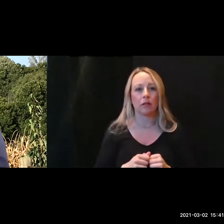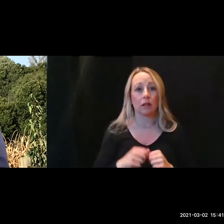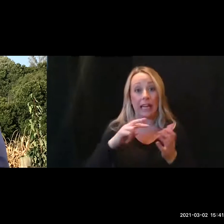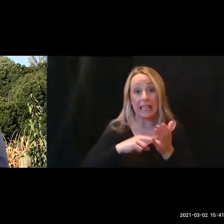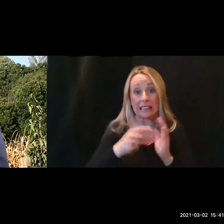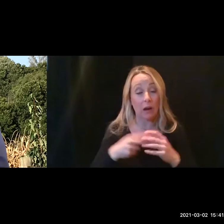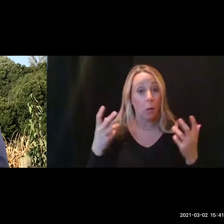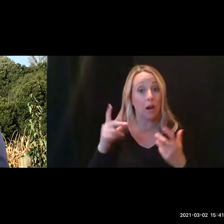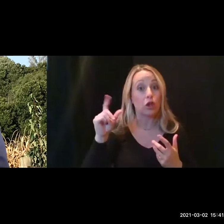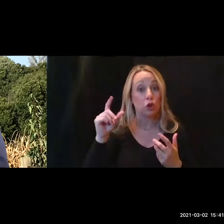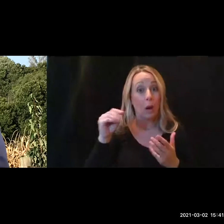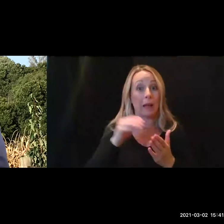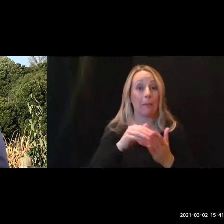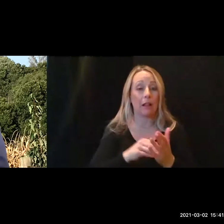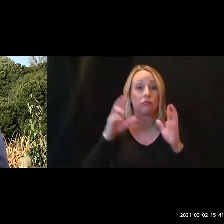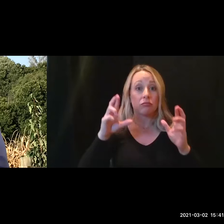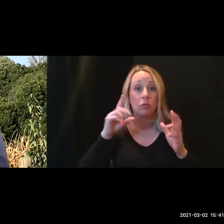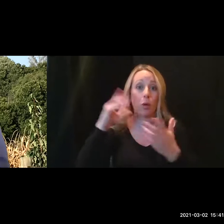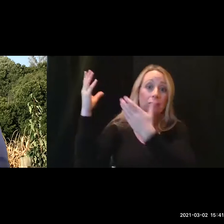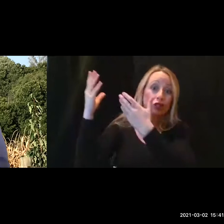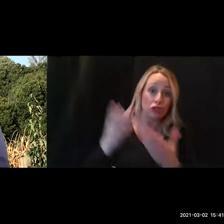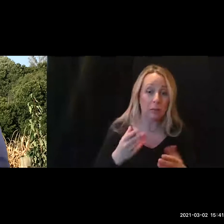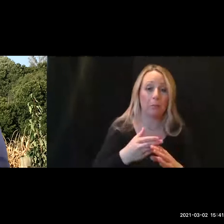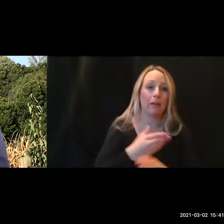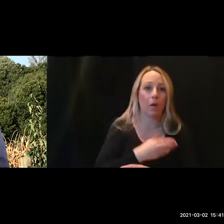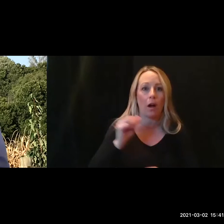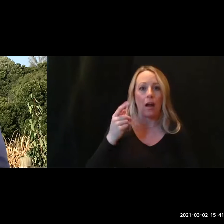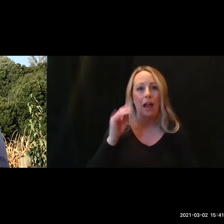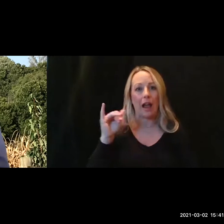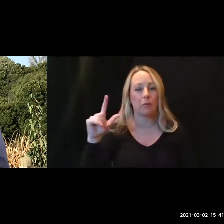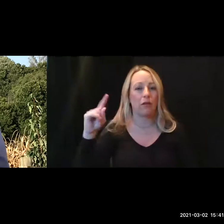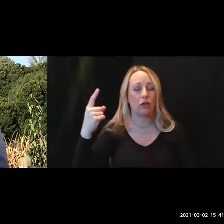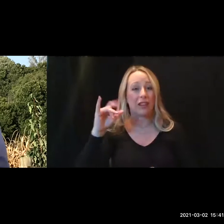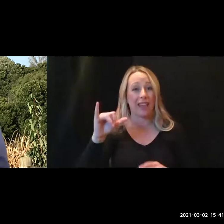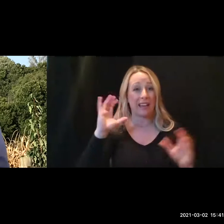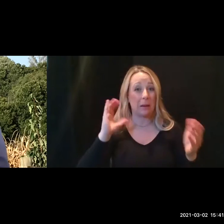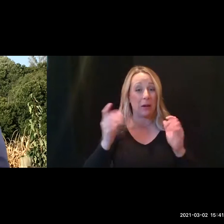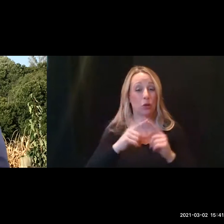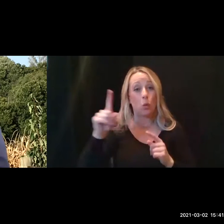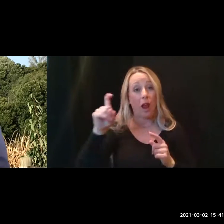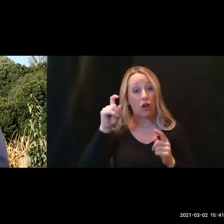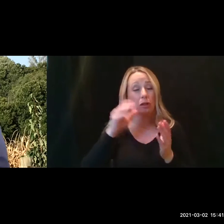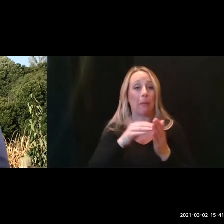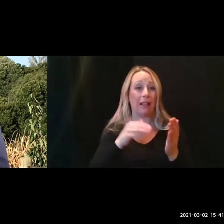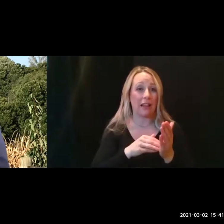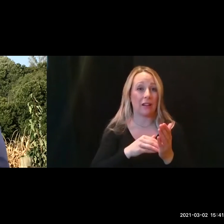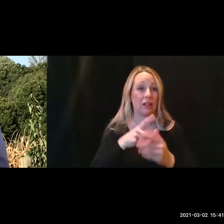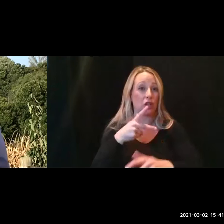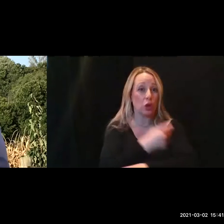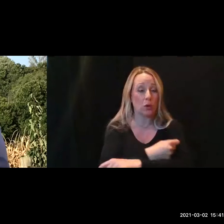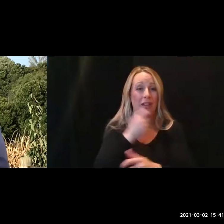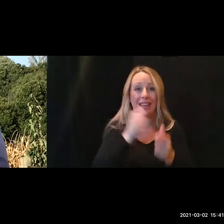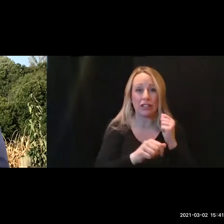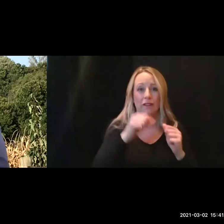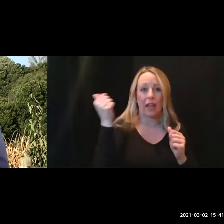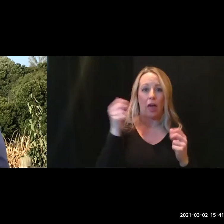of the new vaccine shipped before the 1st of April. That compares to 100 million or more doses of each of the